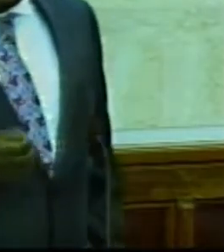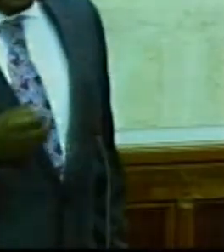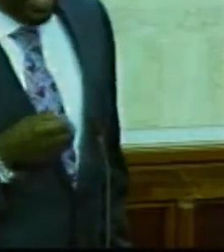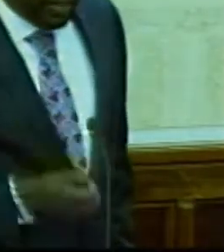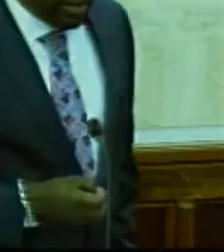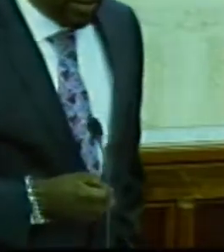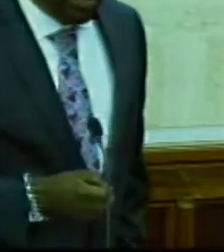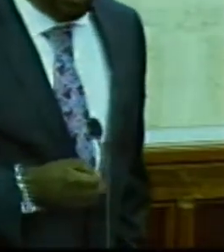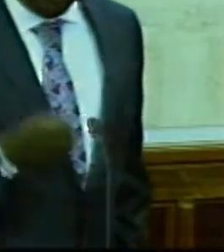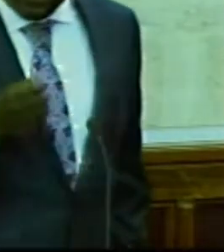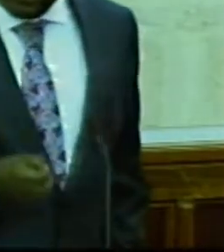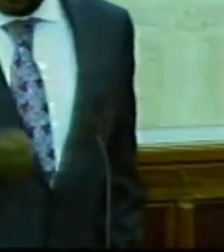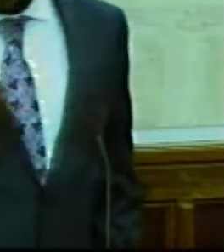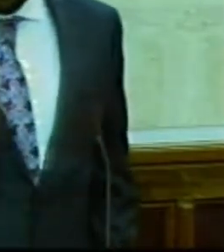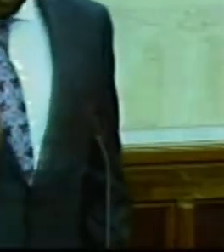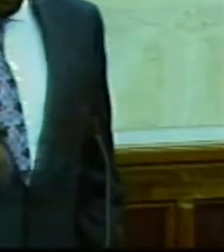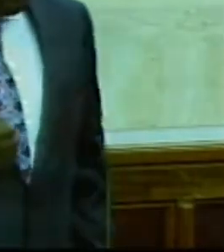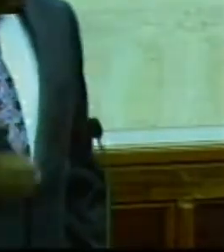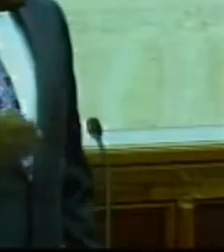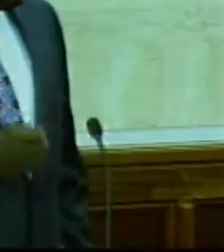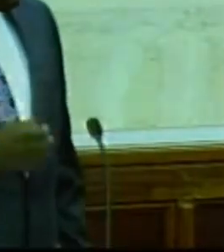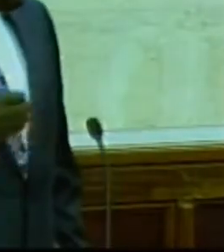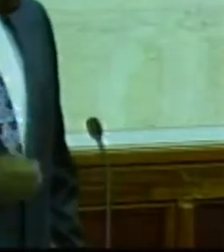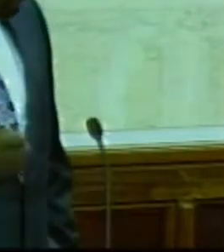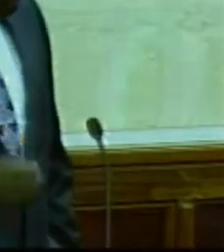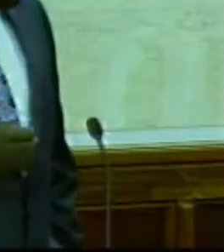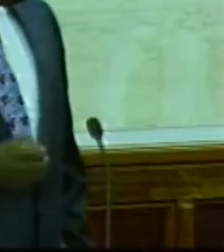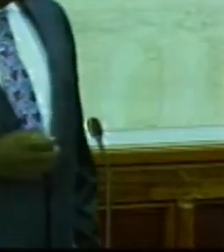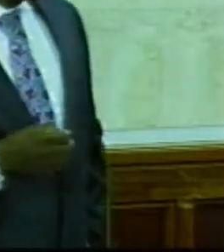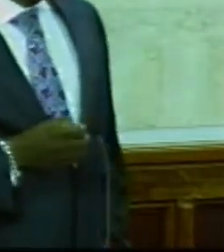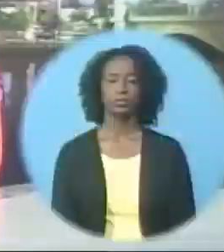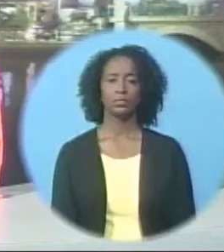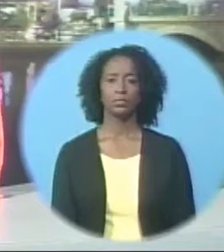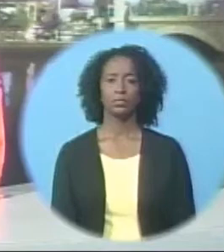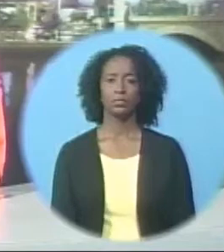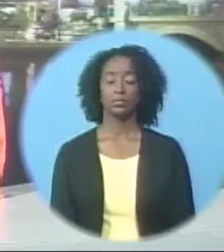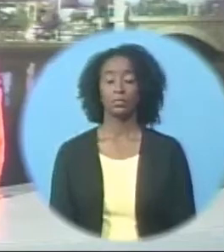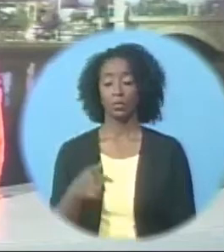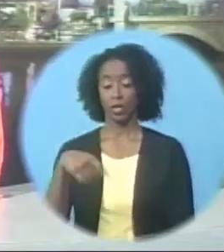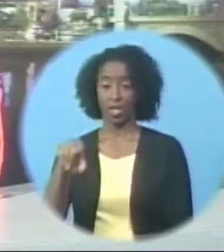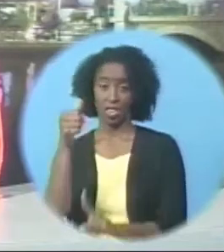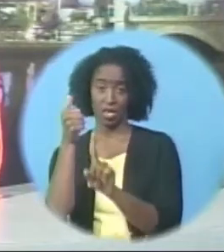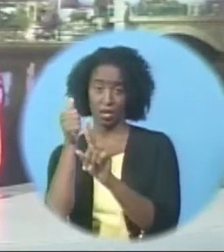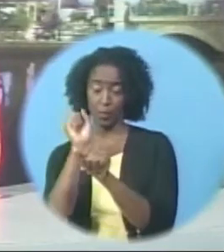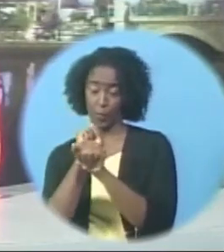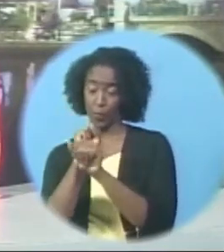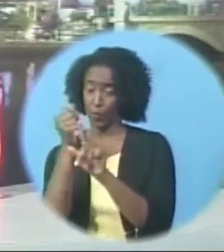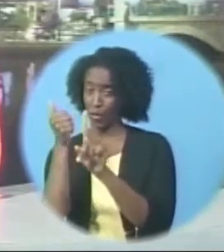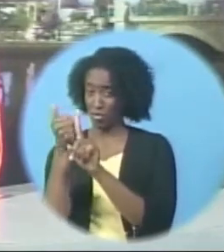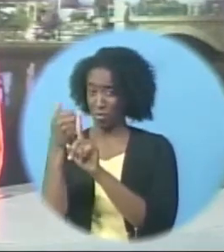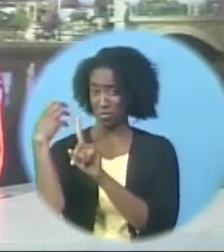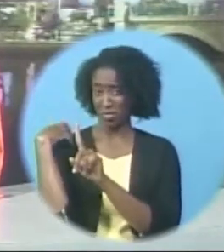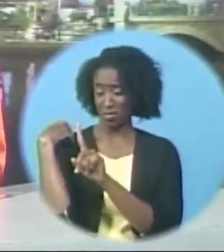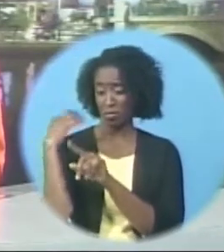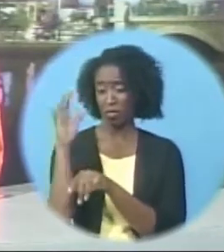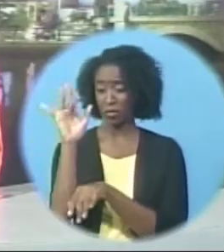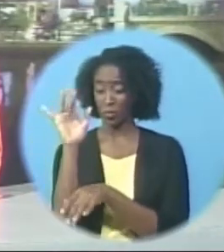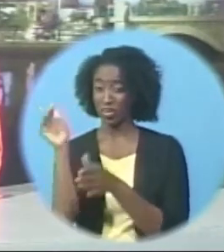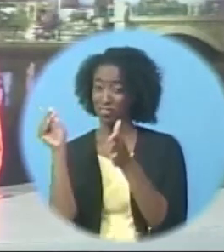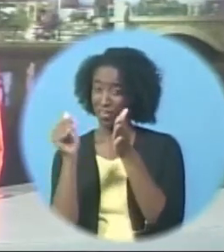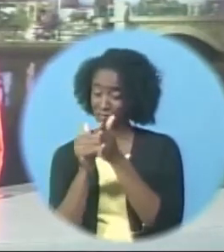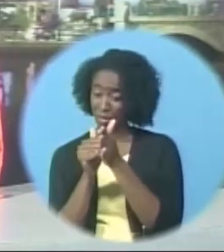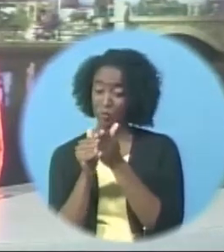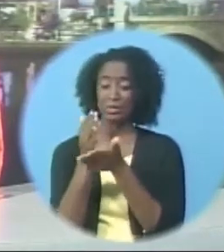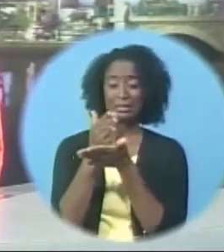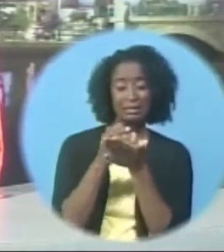have been hit by major austerity measures by this government. Of the estimated 20,000 self-employed people